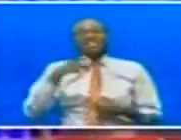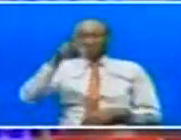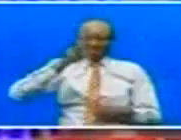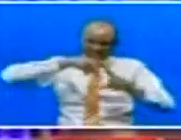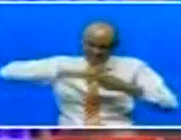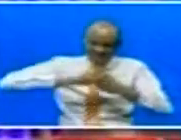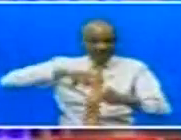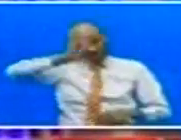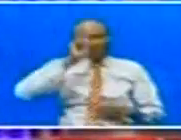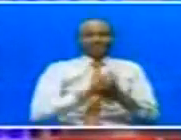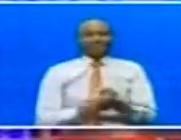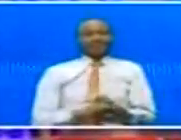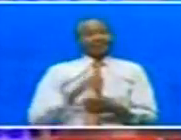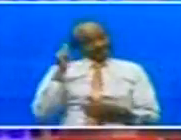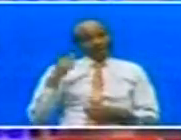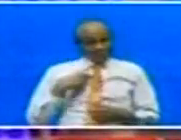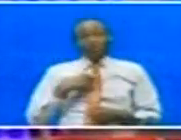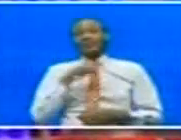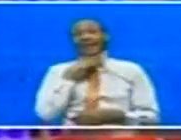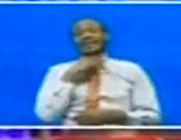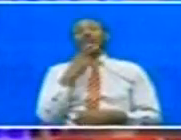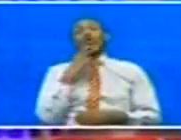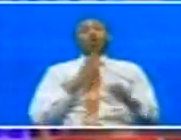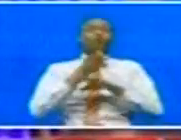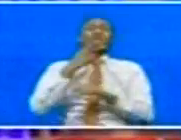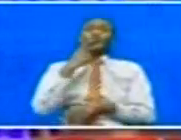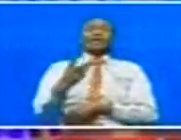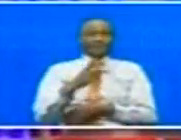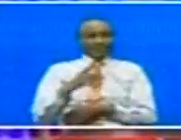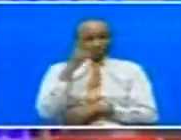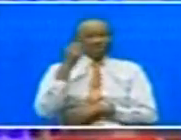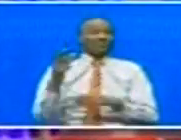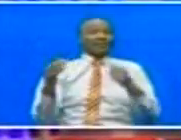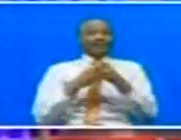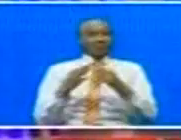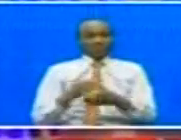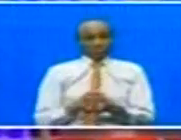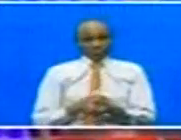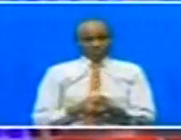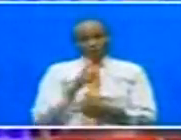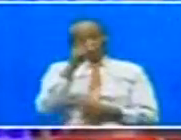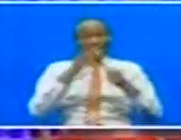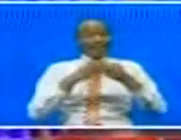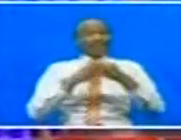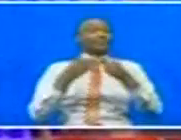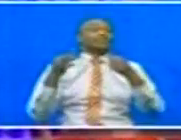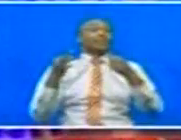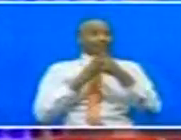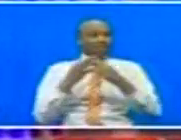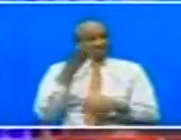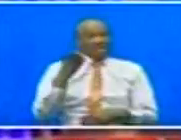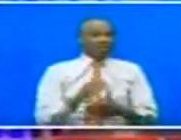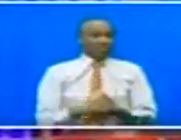under any illusion. Kenyans were killed over 200 in 2008. No, 1998. In 1998, right